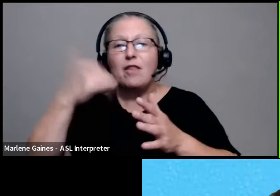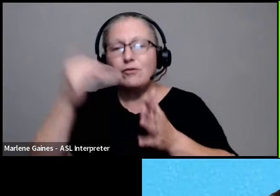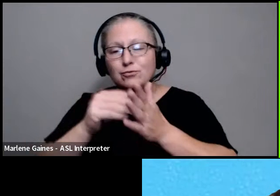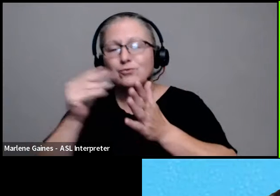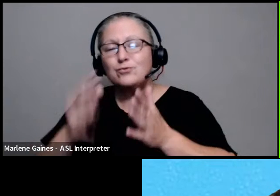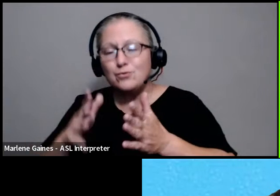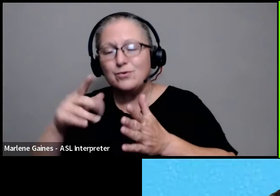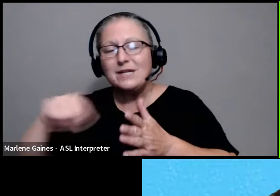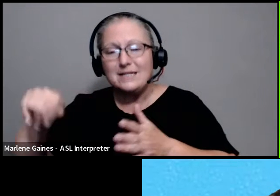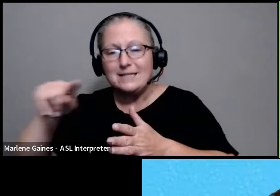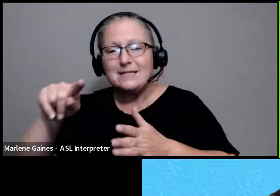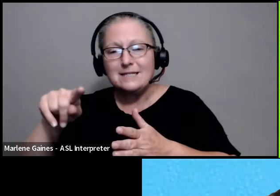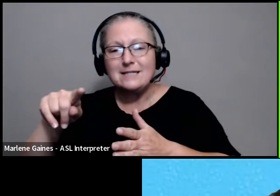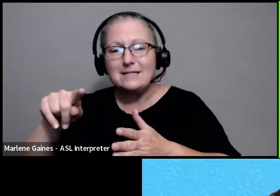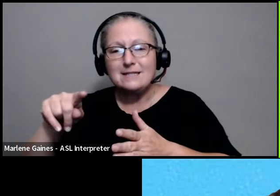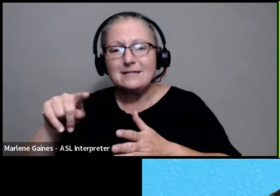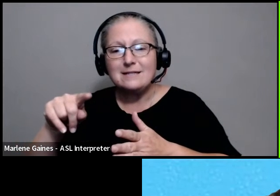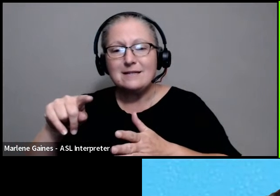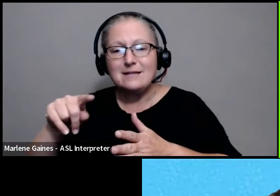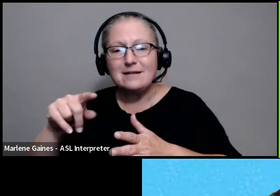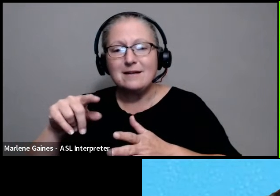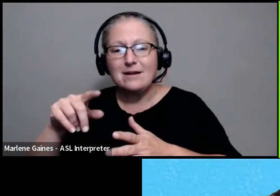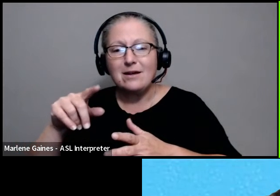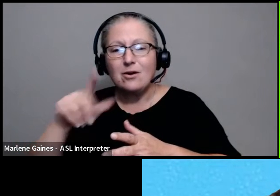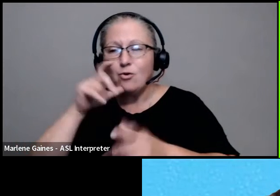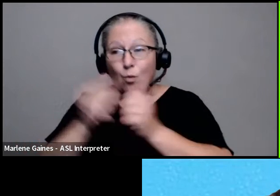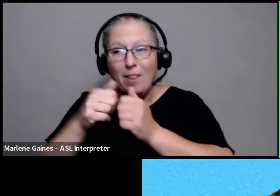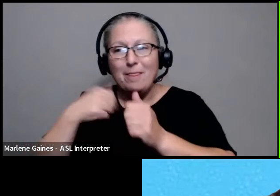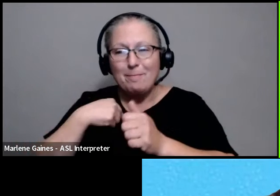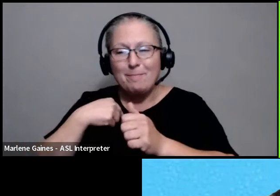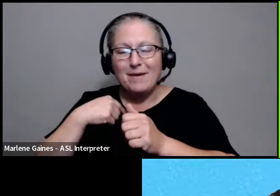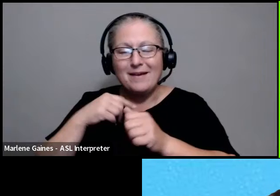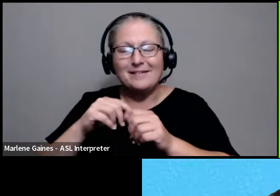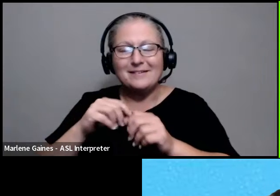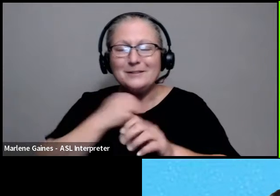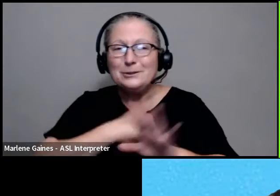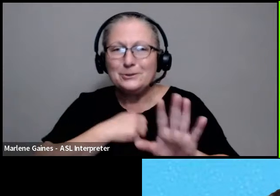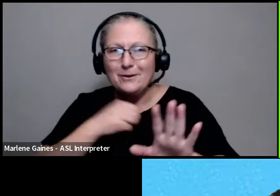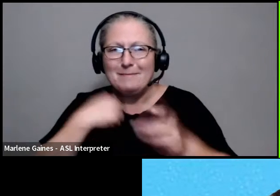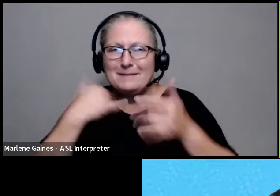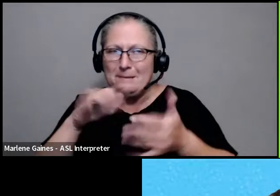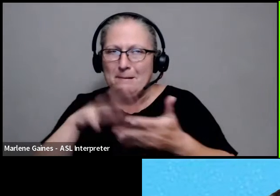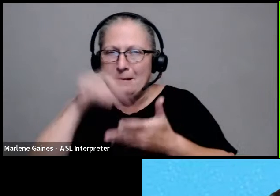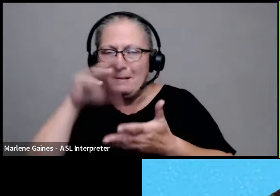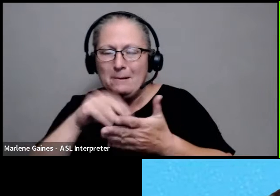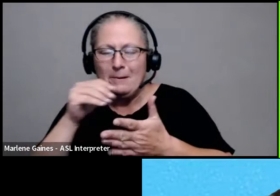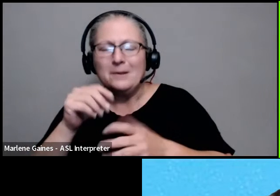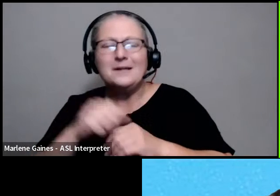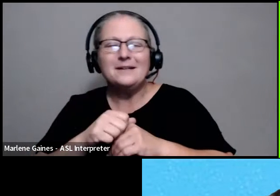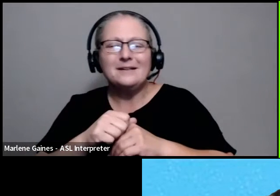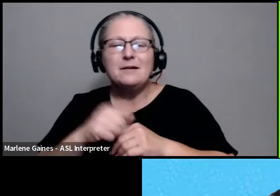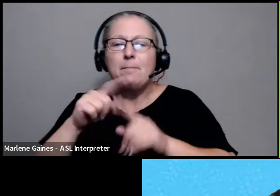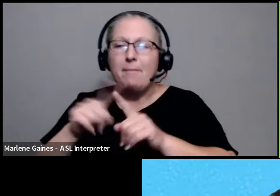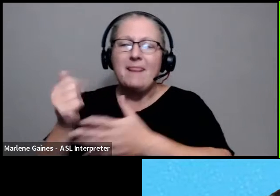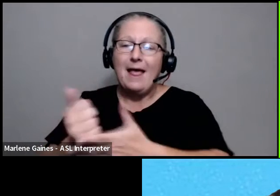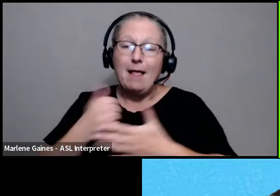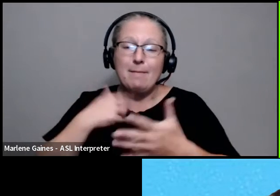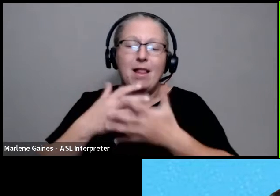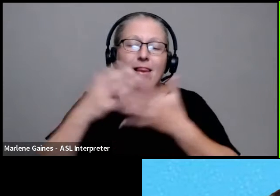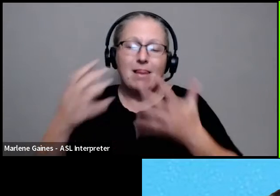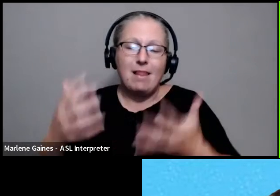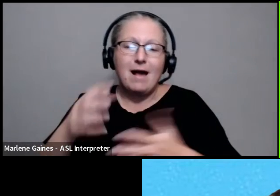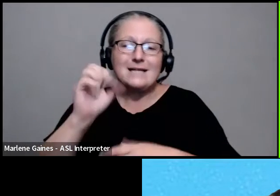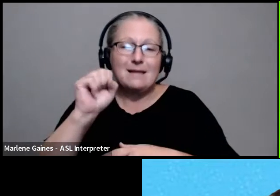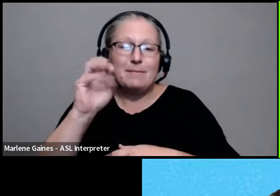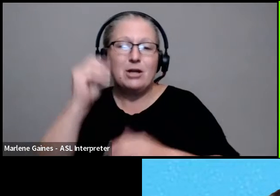students, the one is studying with me. So sorry, I'm still learning, but it helped me a lot. San Mateo Adult School,